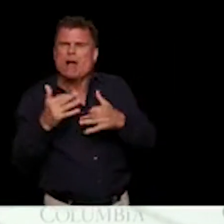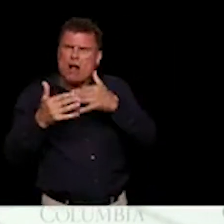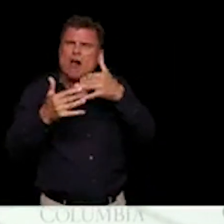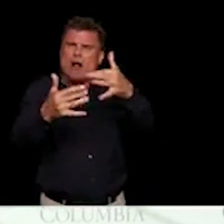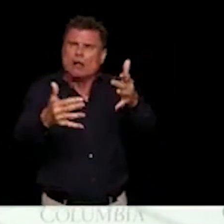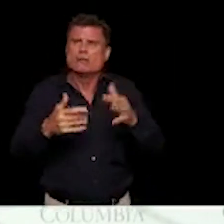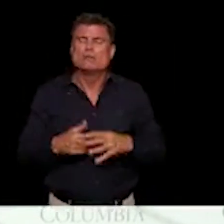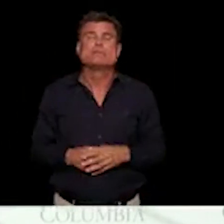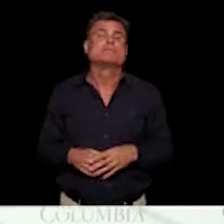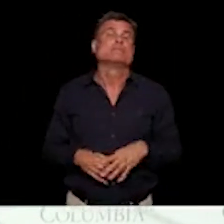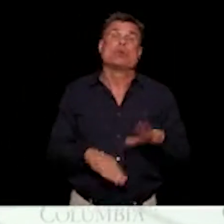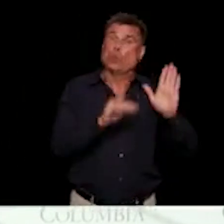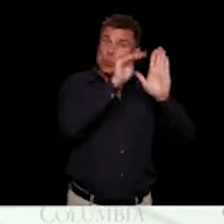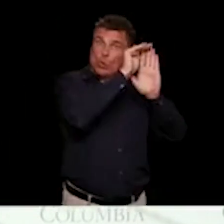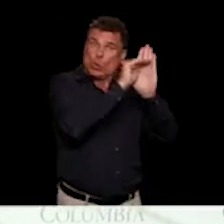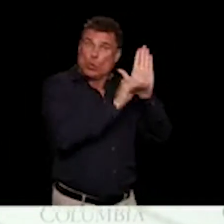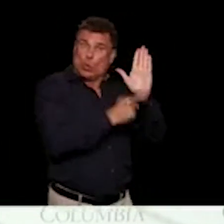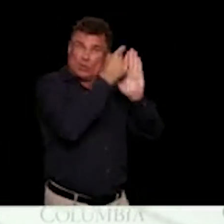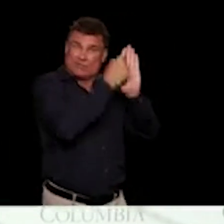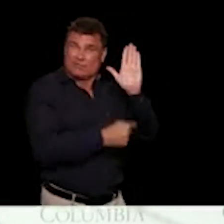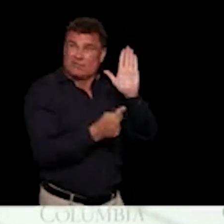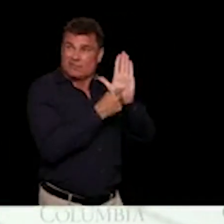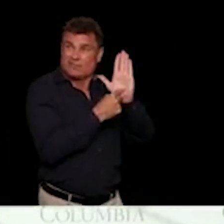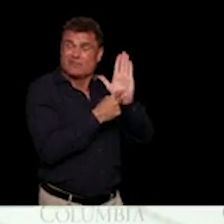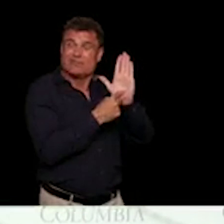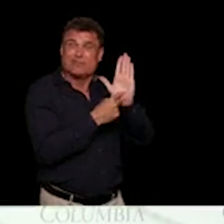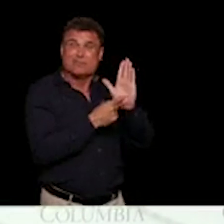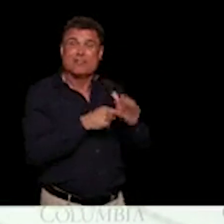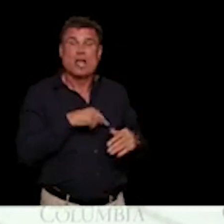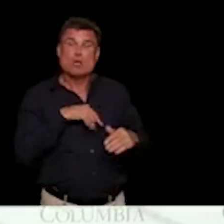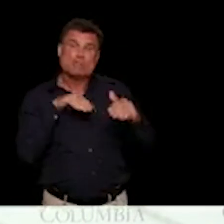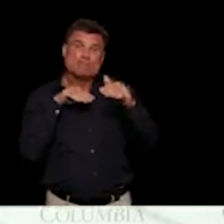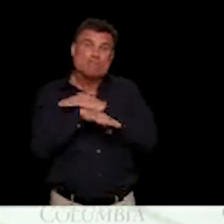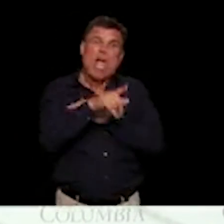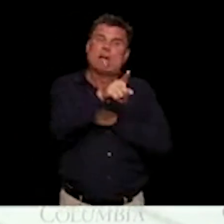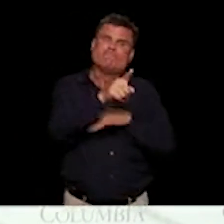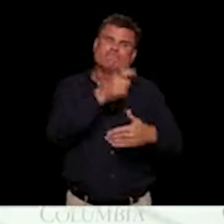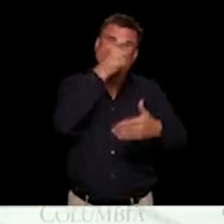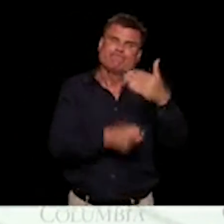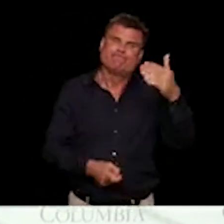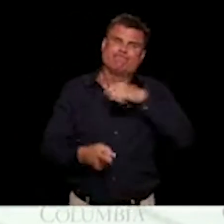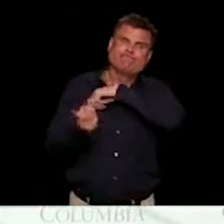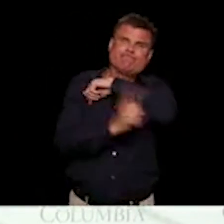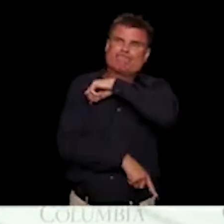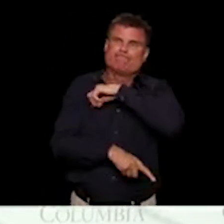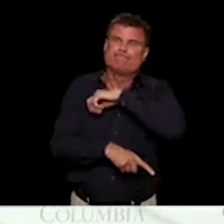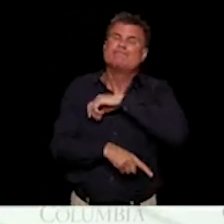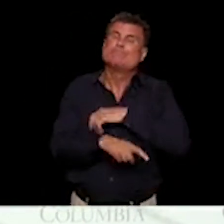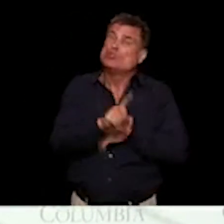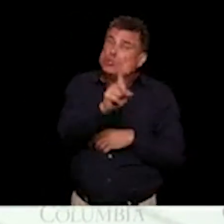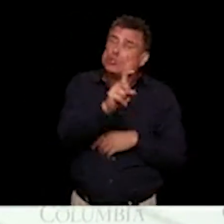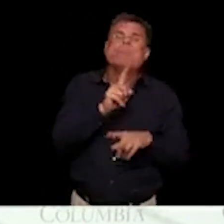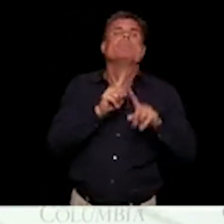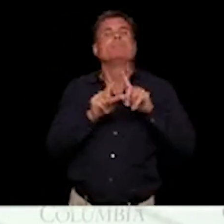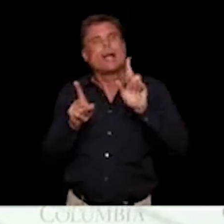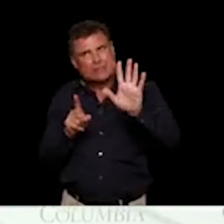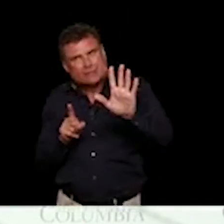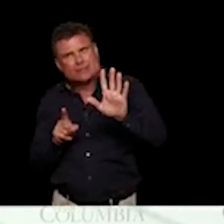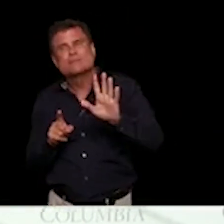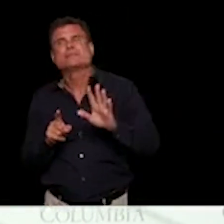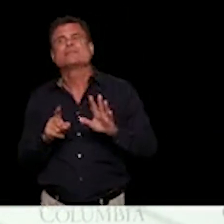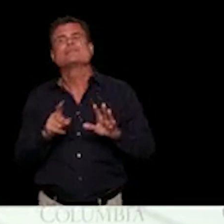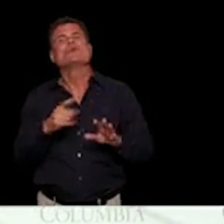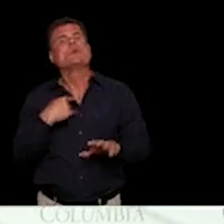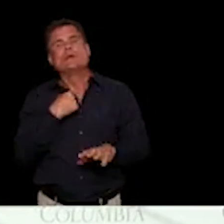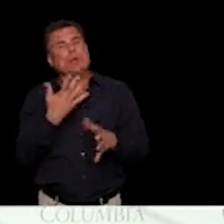role, as Minister Dix has suggested and indicated, there's also a great deal of influencing and